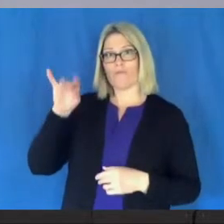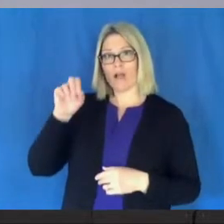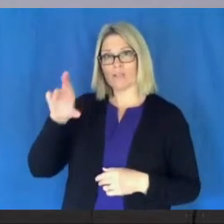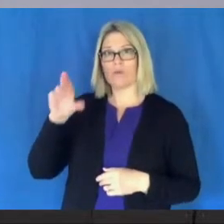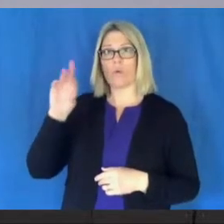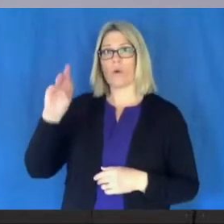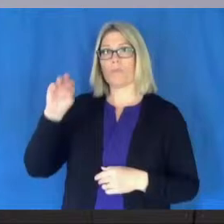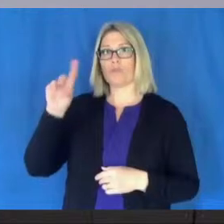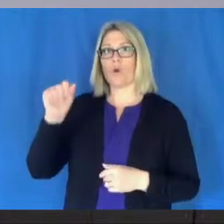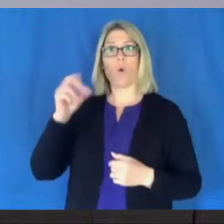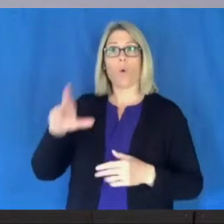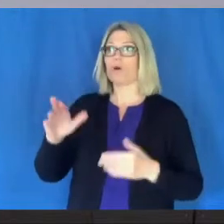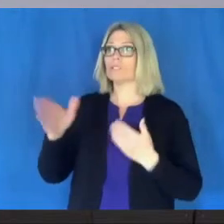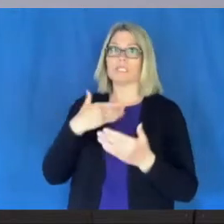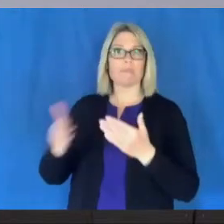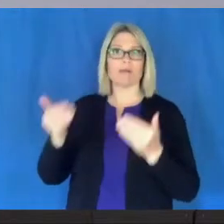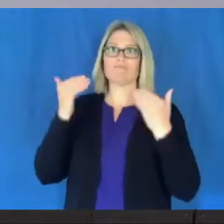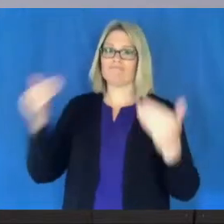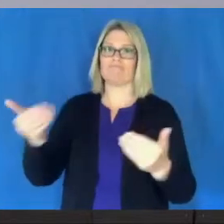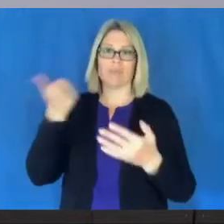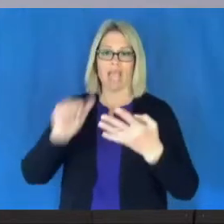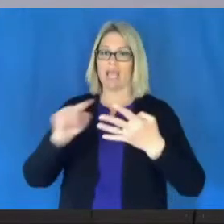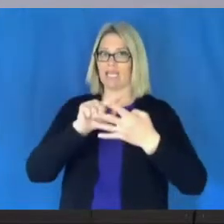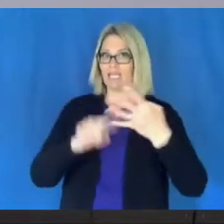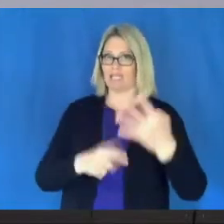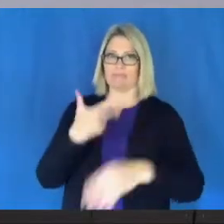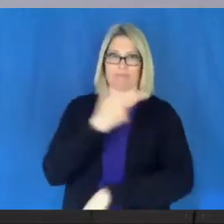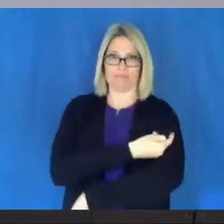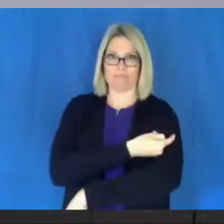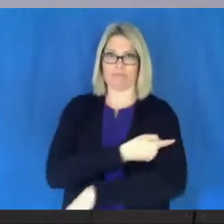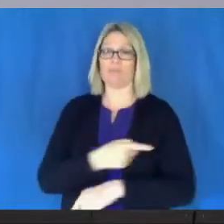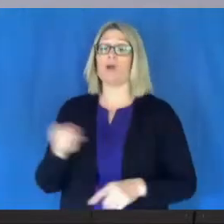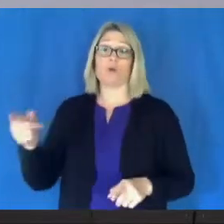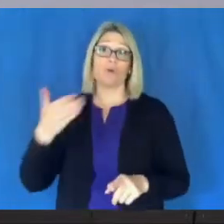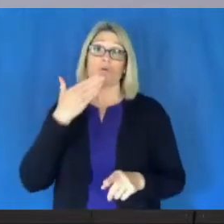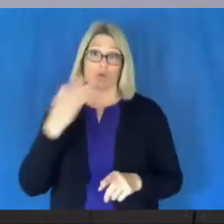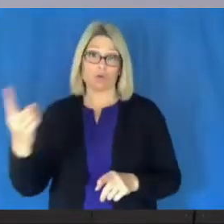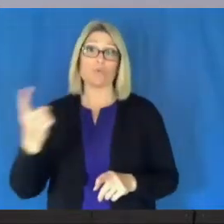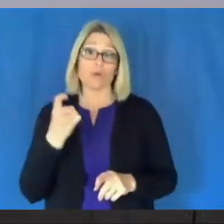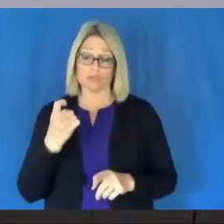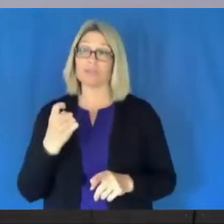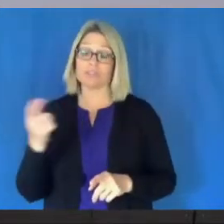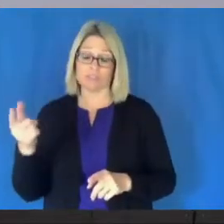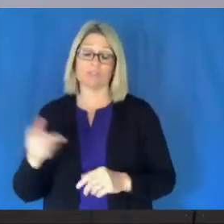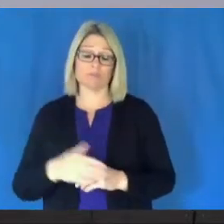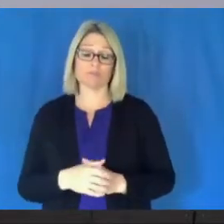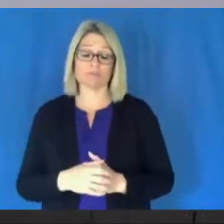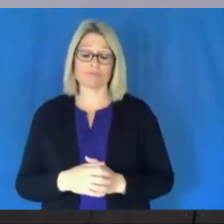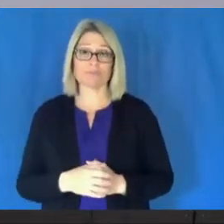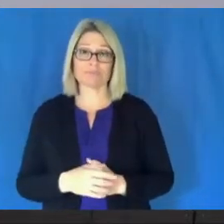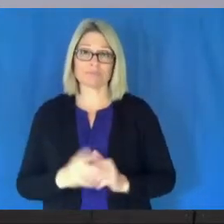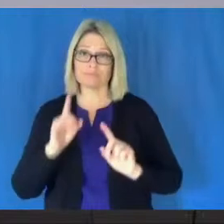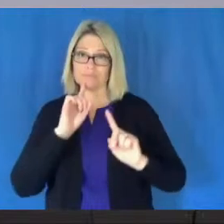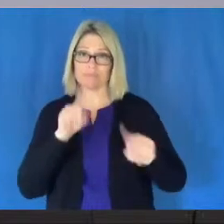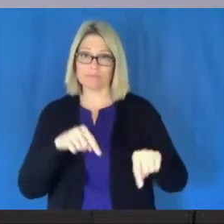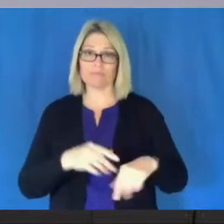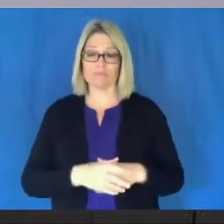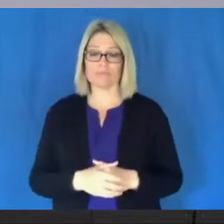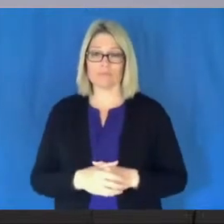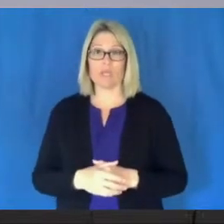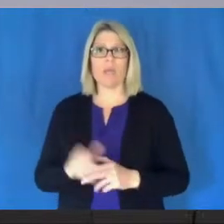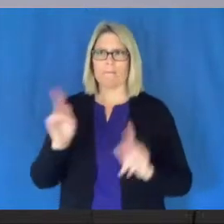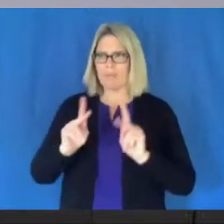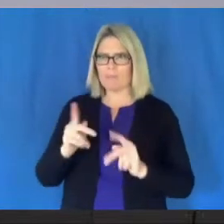shot available to you? Hi, David. I think that's a really good question. We've had others